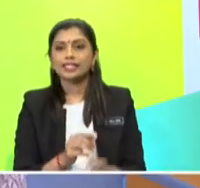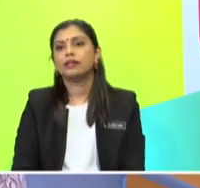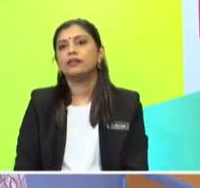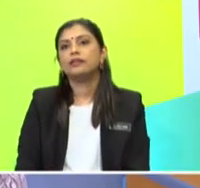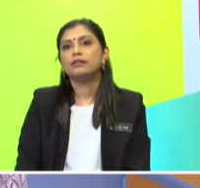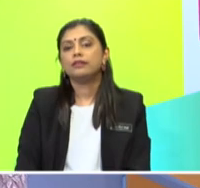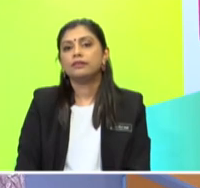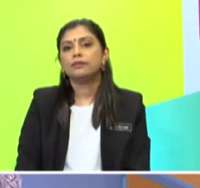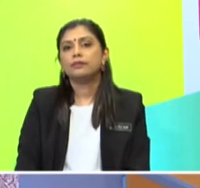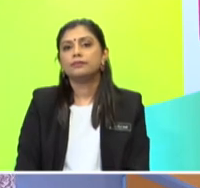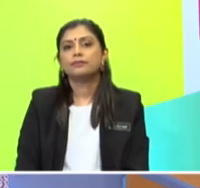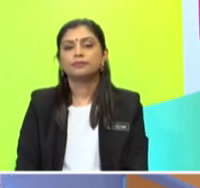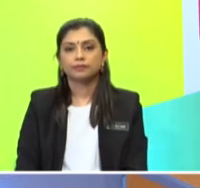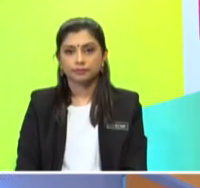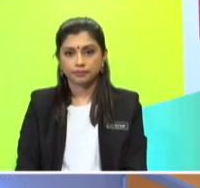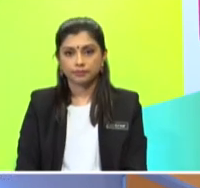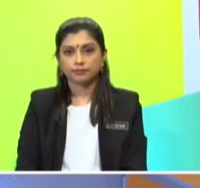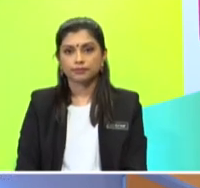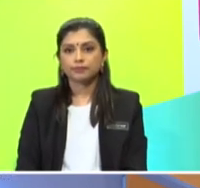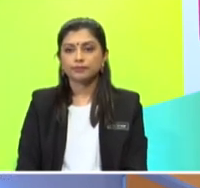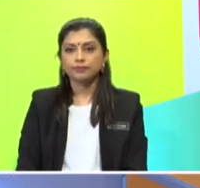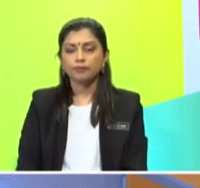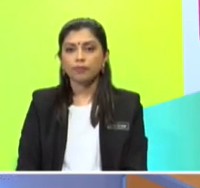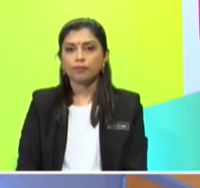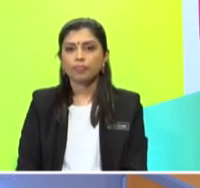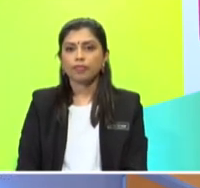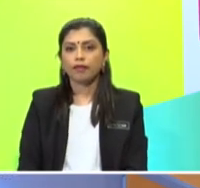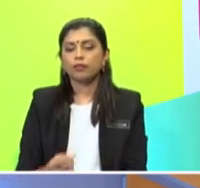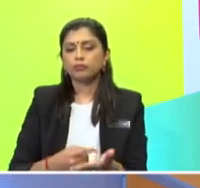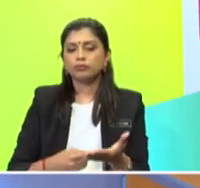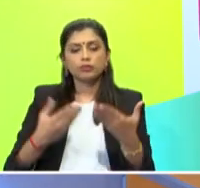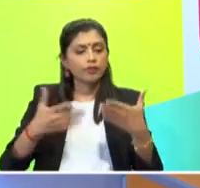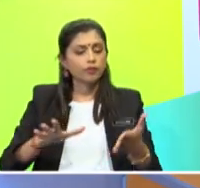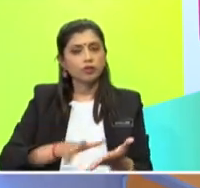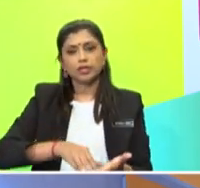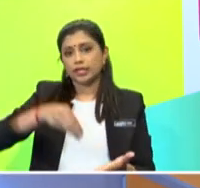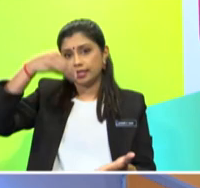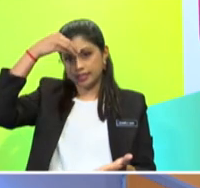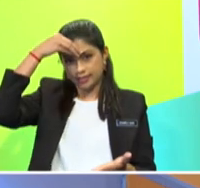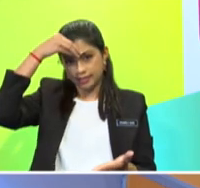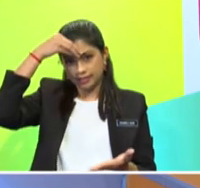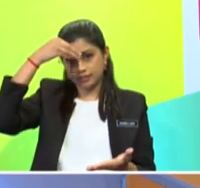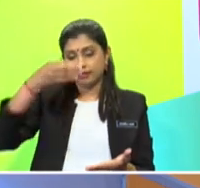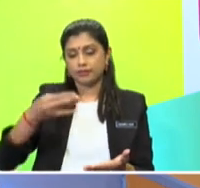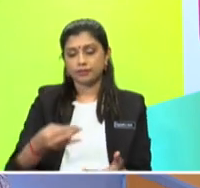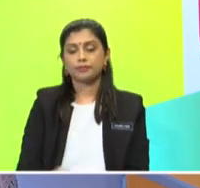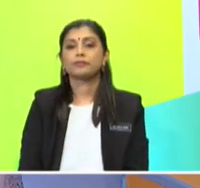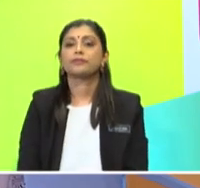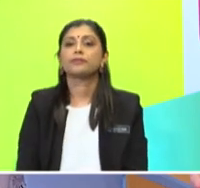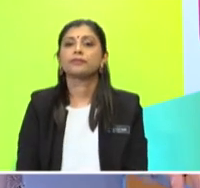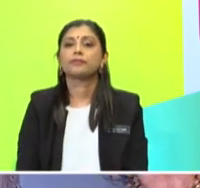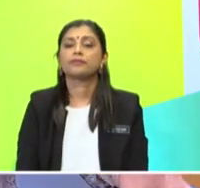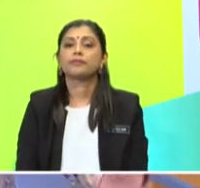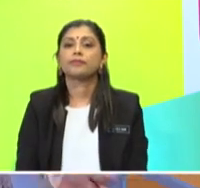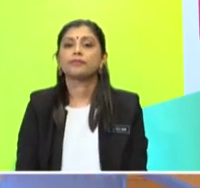me your learning points of what we have done today, the whole segment? So, who wants to give it a shot? Share us